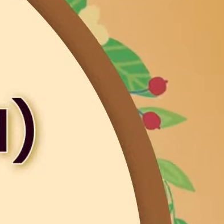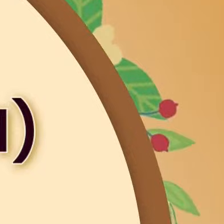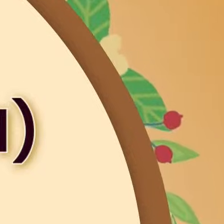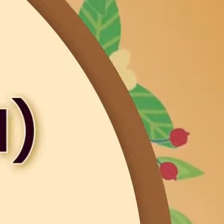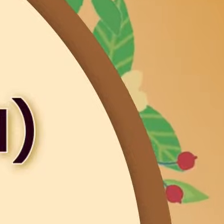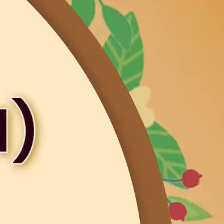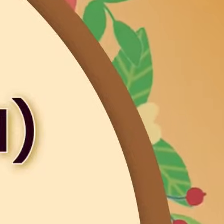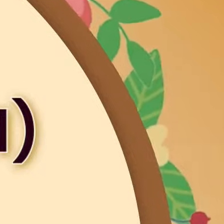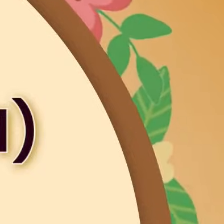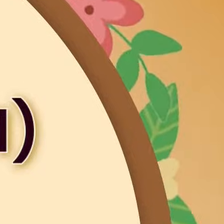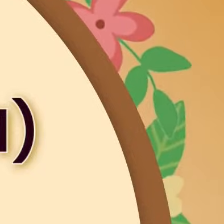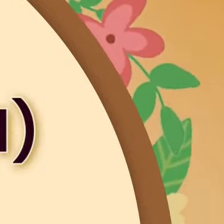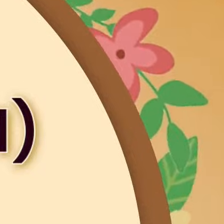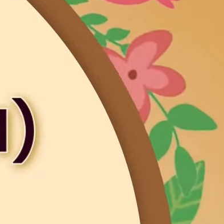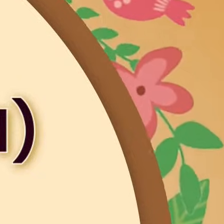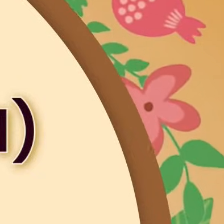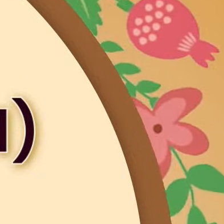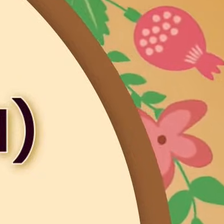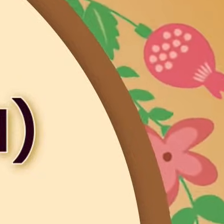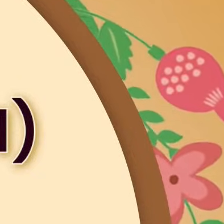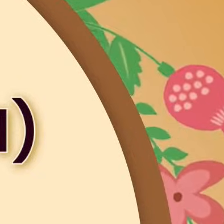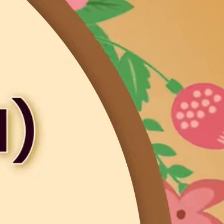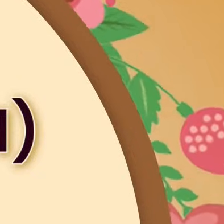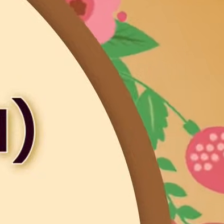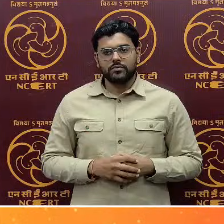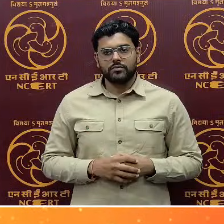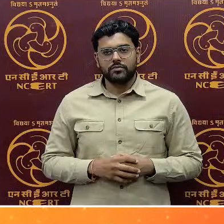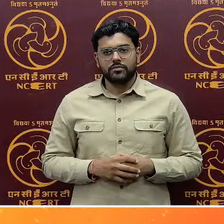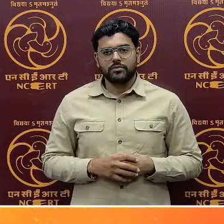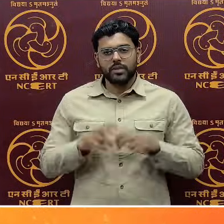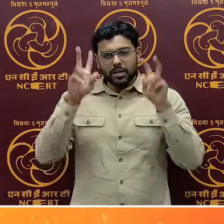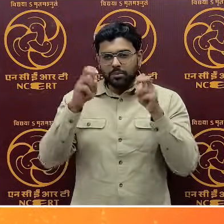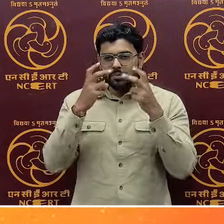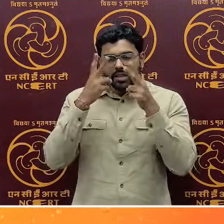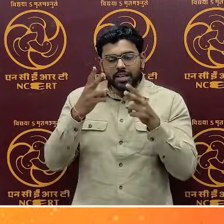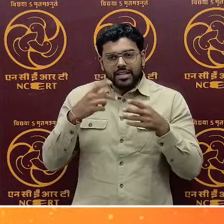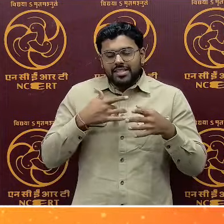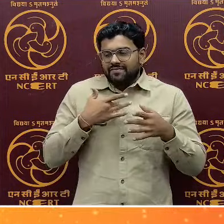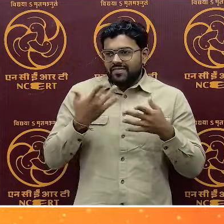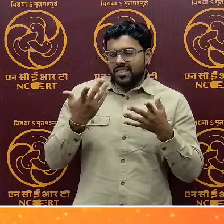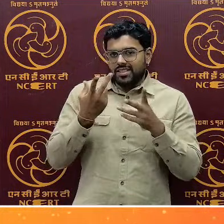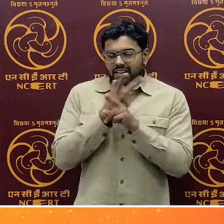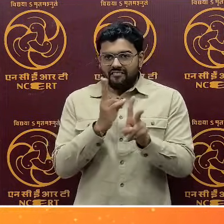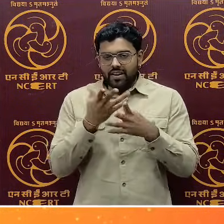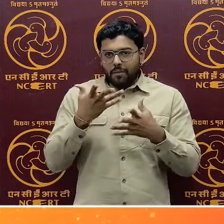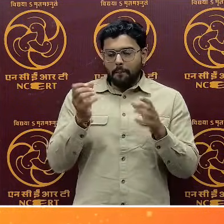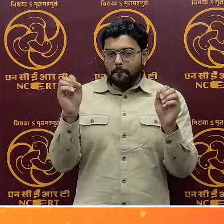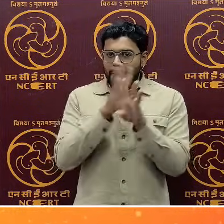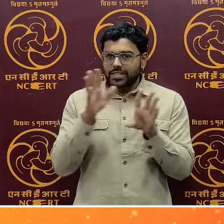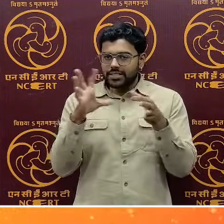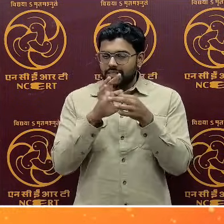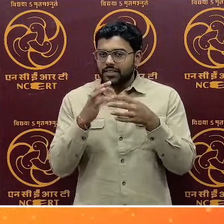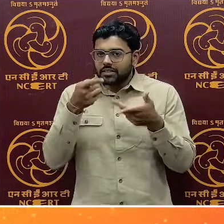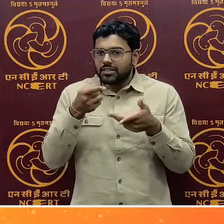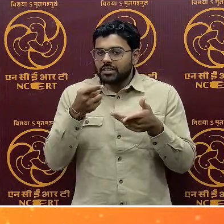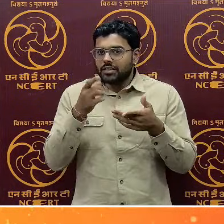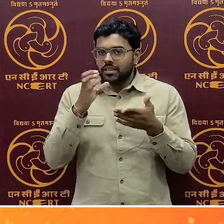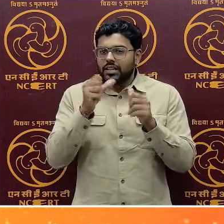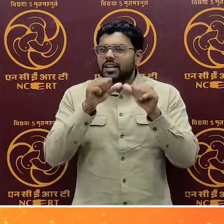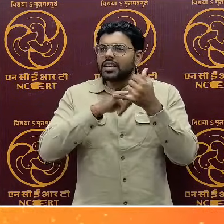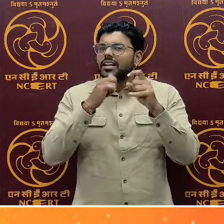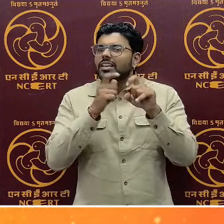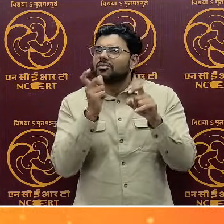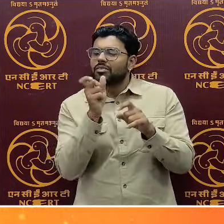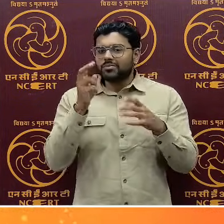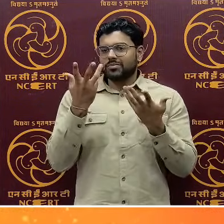word. Part 1. Well, it sounds like some kind of mystery, some kind of magic. So what exactly this case is all about? We